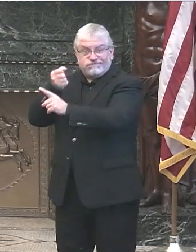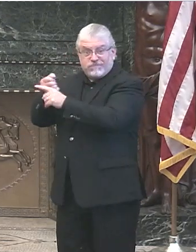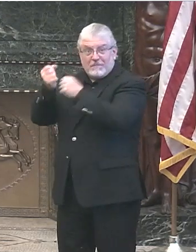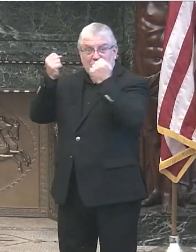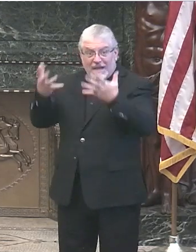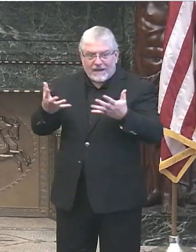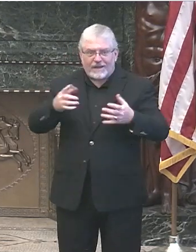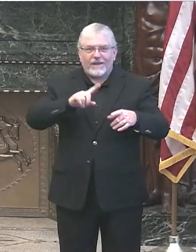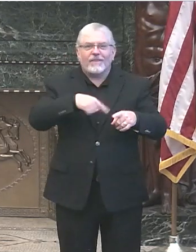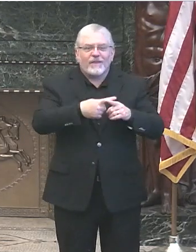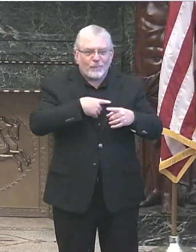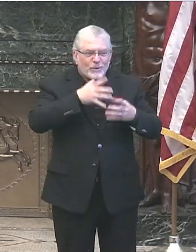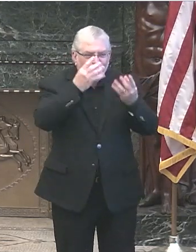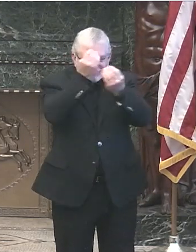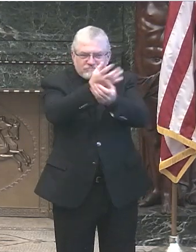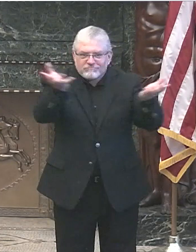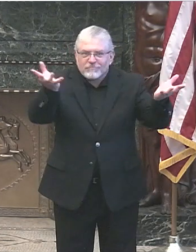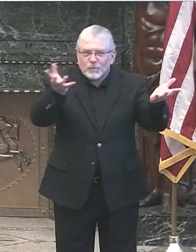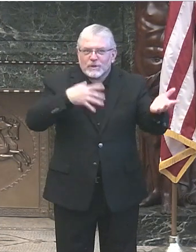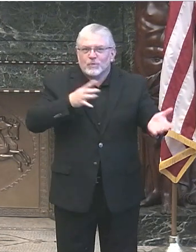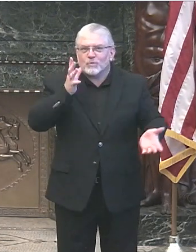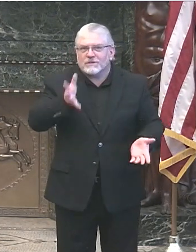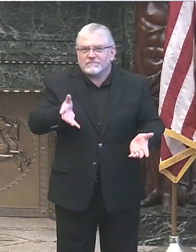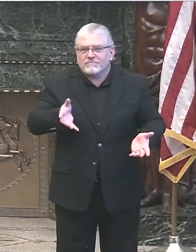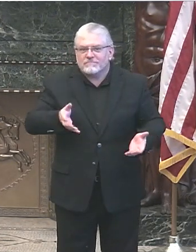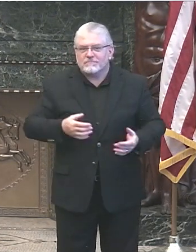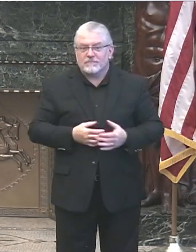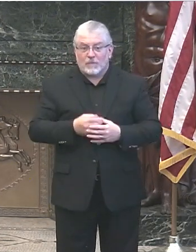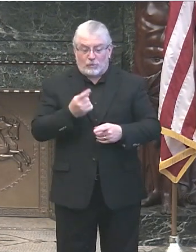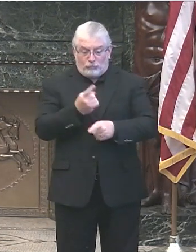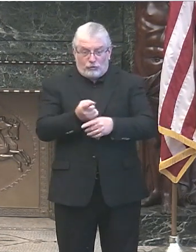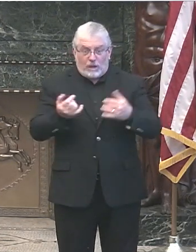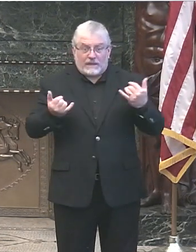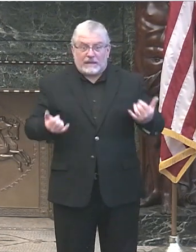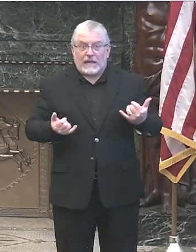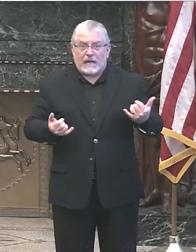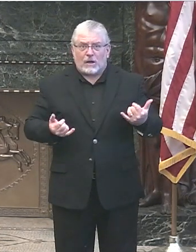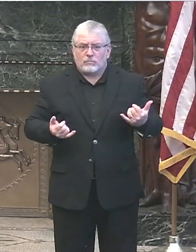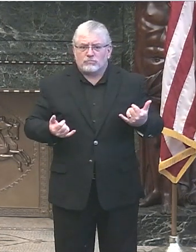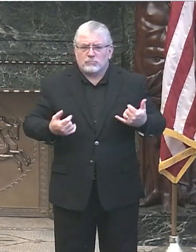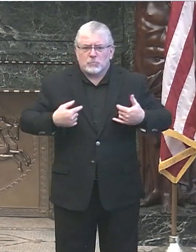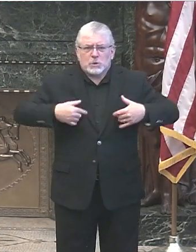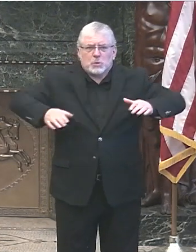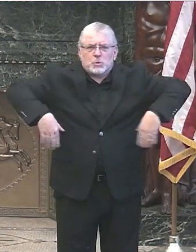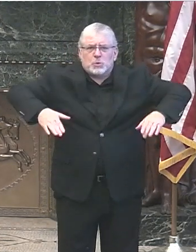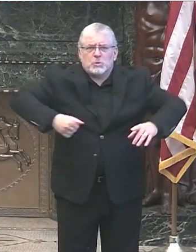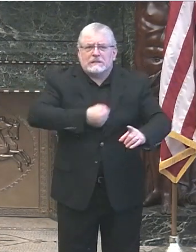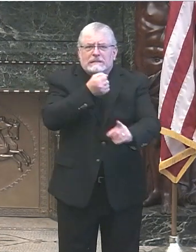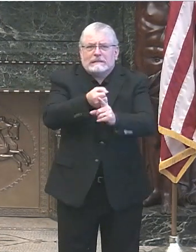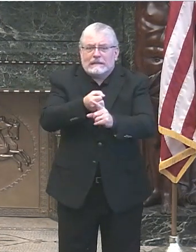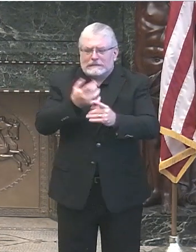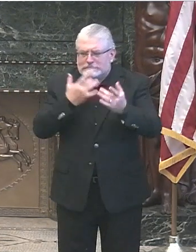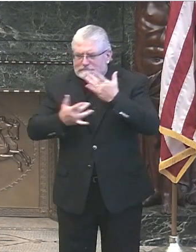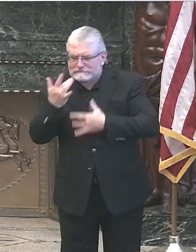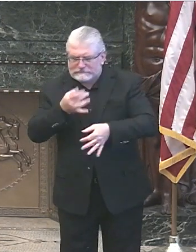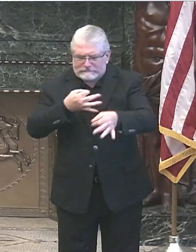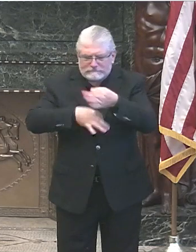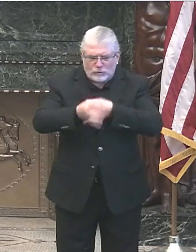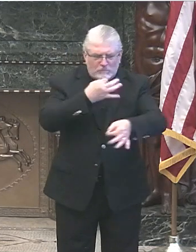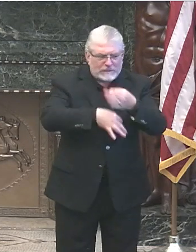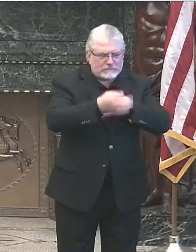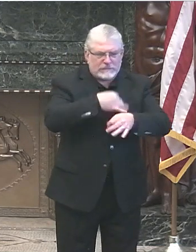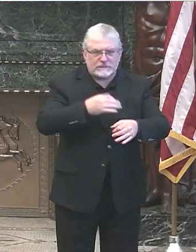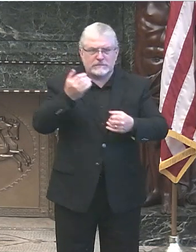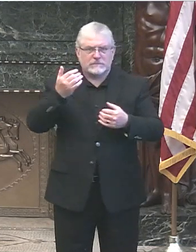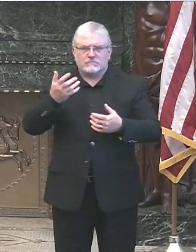public. We're not going to hide from staffing shortages or our efforts to meet staffing demands or service levels were disrupted.